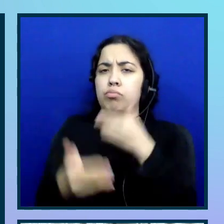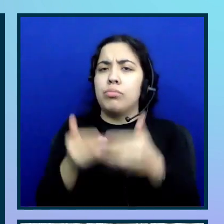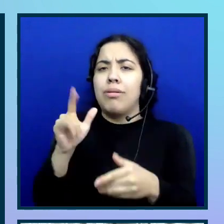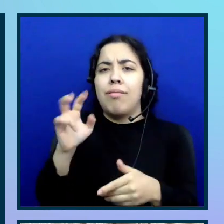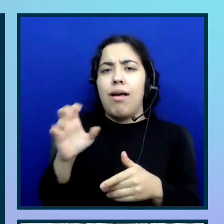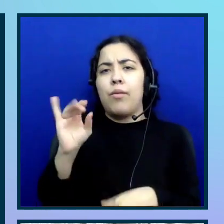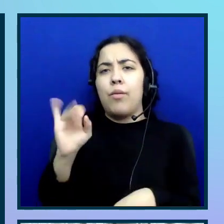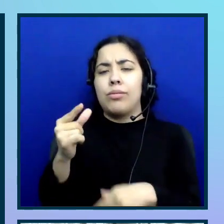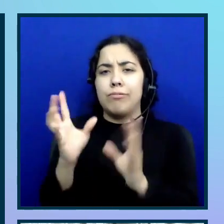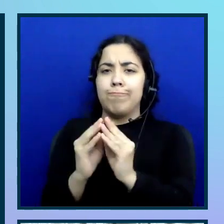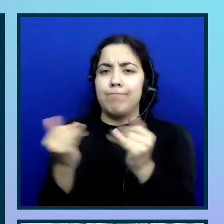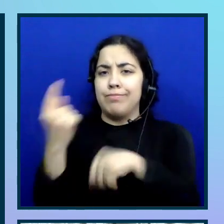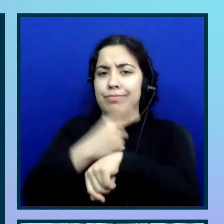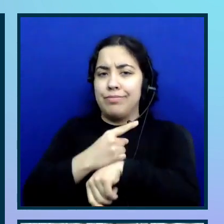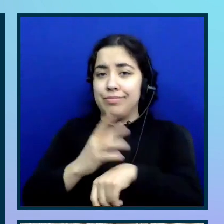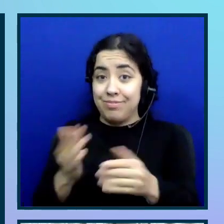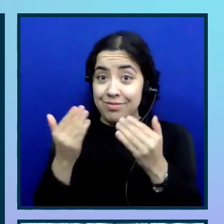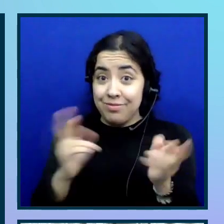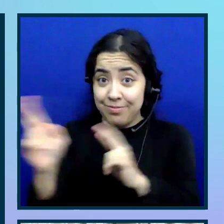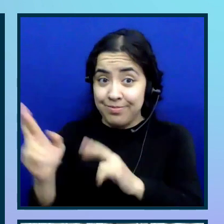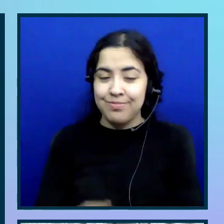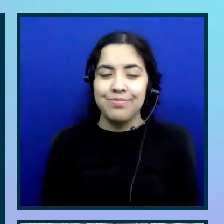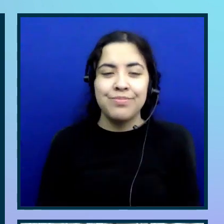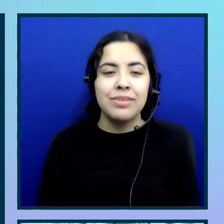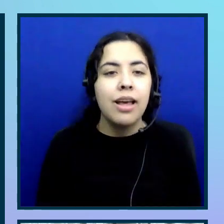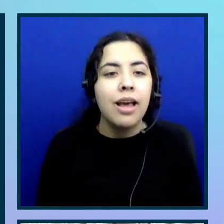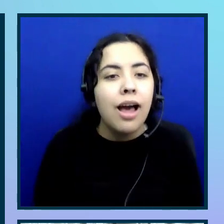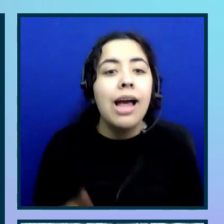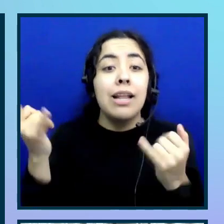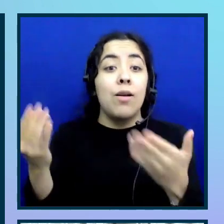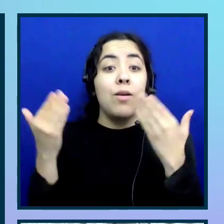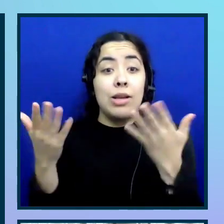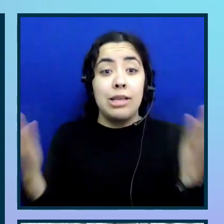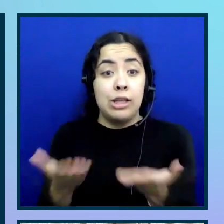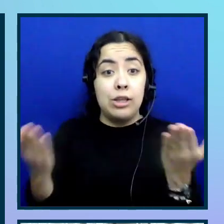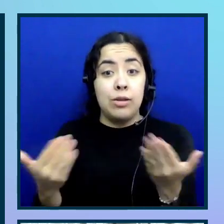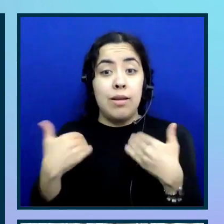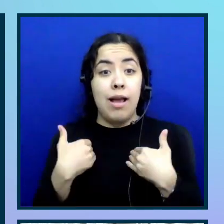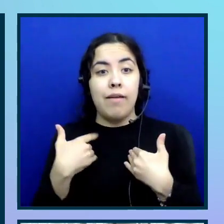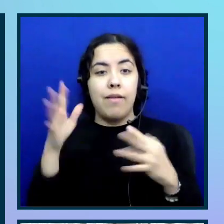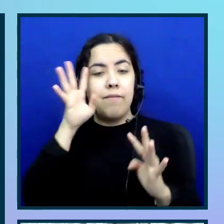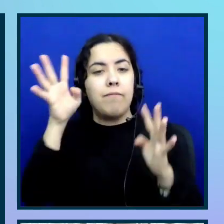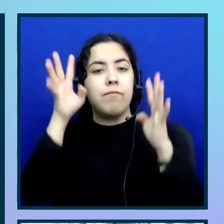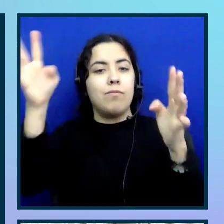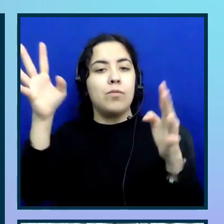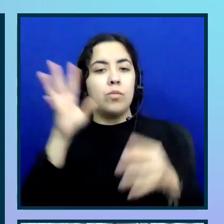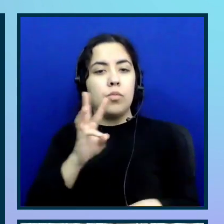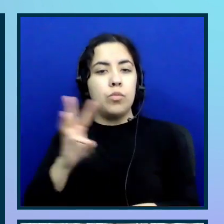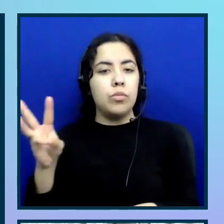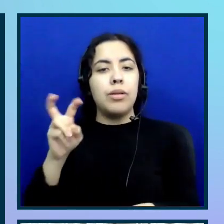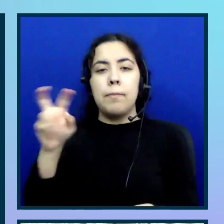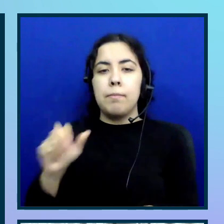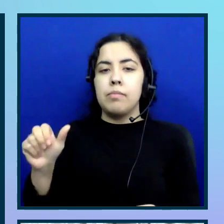session today. So let's dive into that. So what we have here is we have a fictional website of a pizza